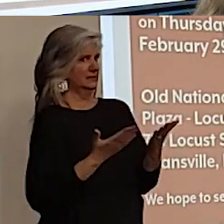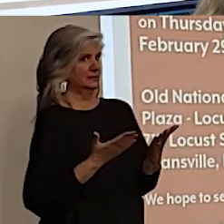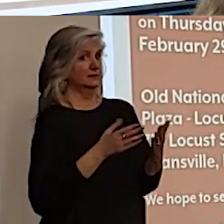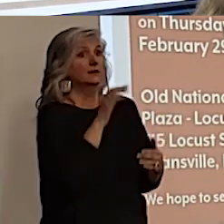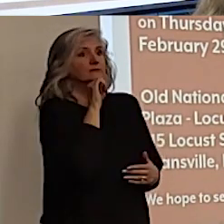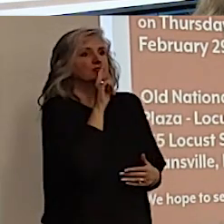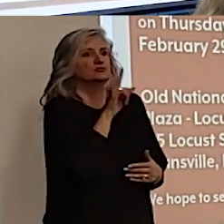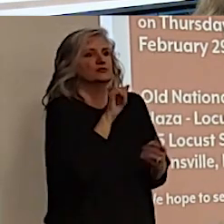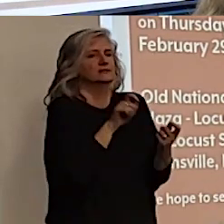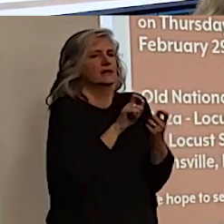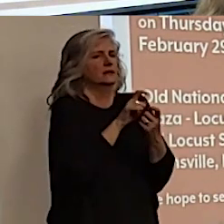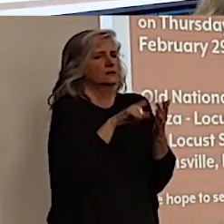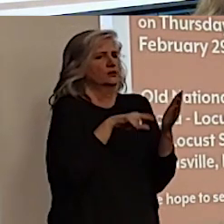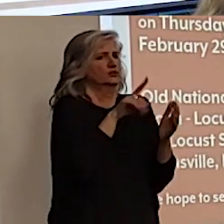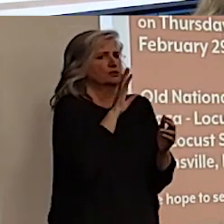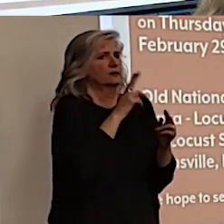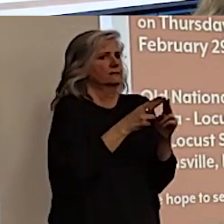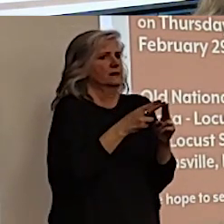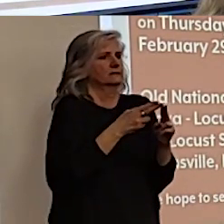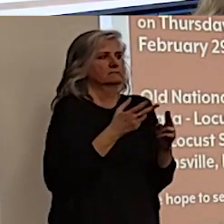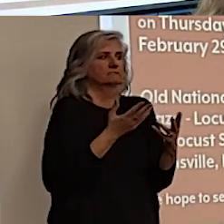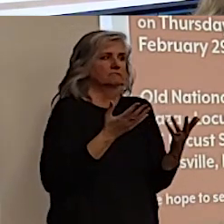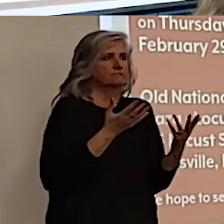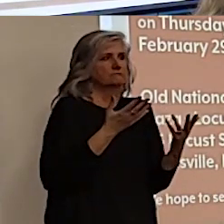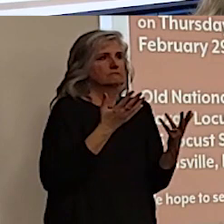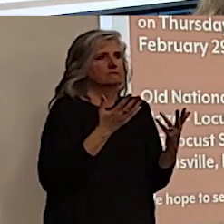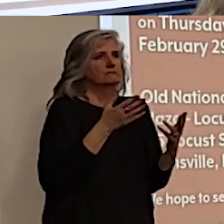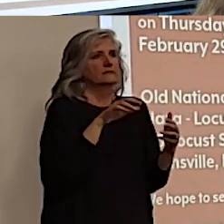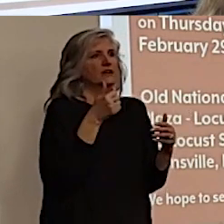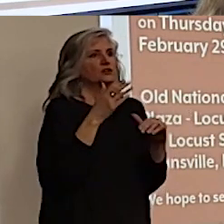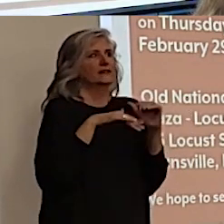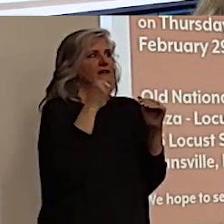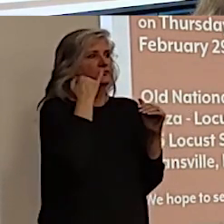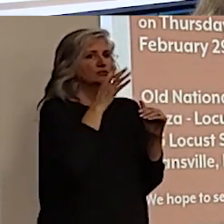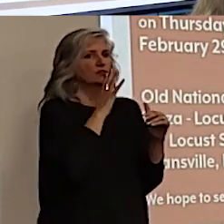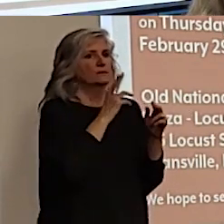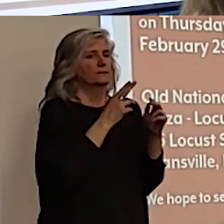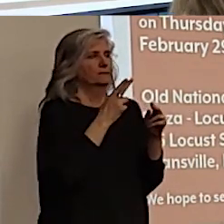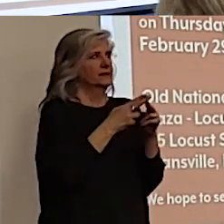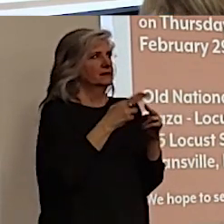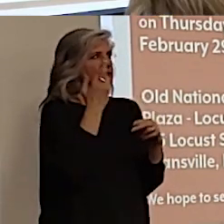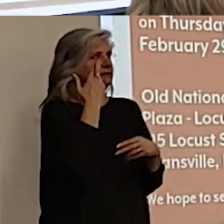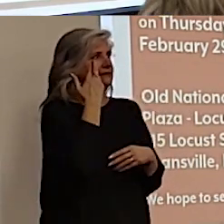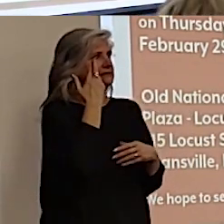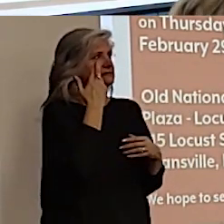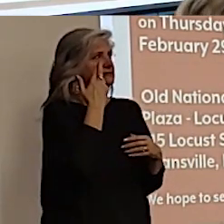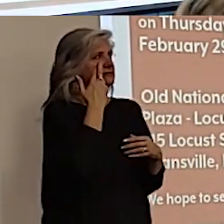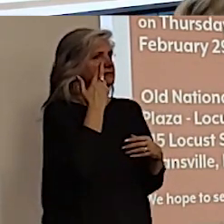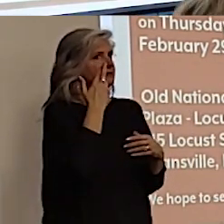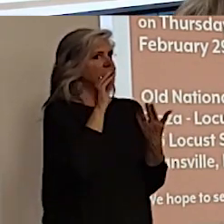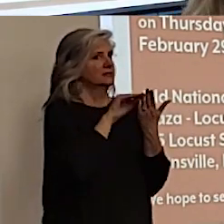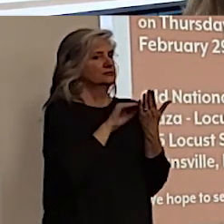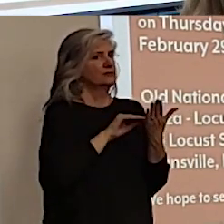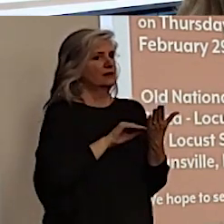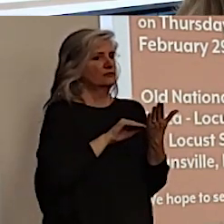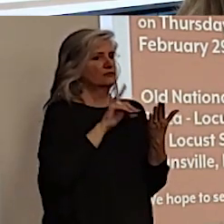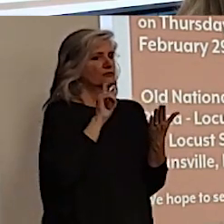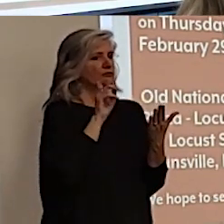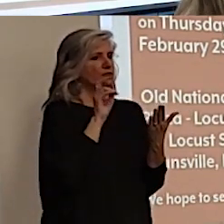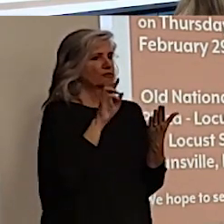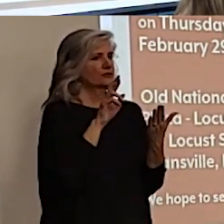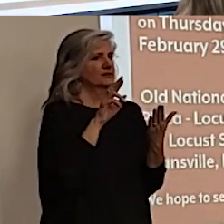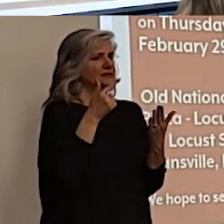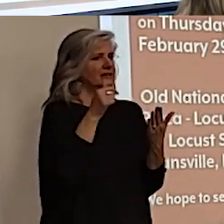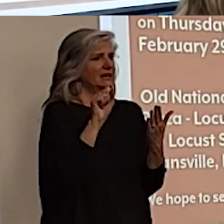not sure exactly what you're talking about, other than if you're talking about the recent tracker, the gas clause adjustment, the